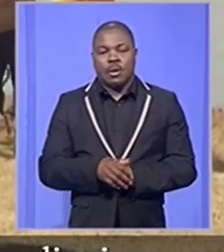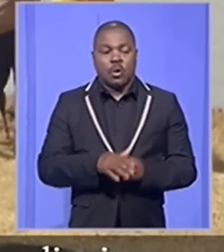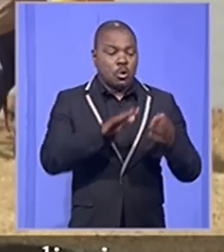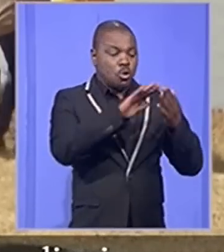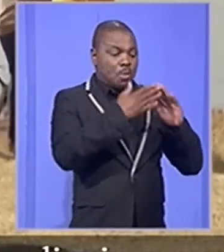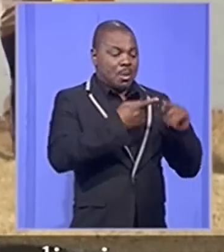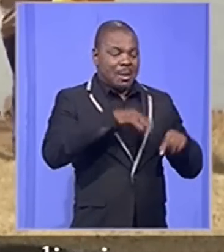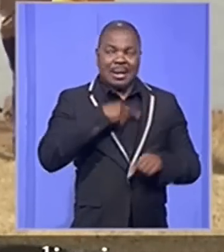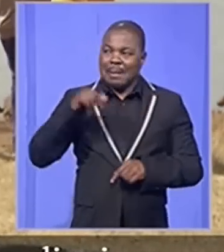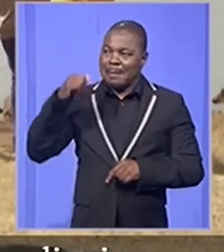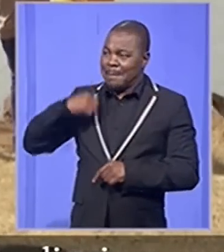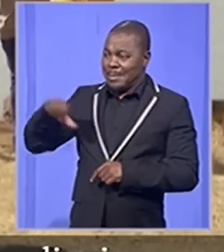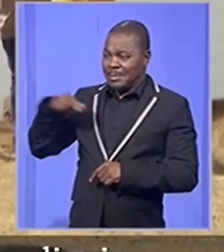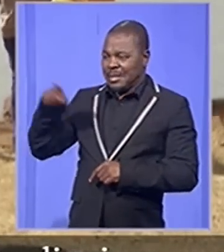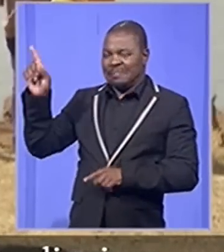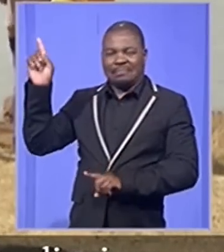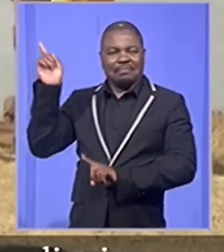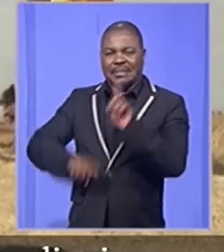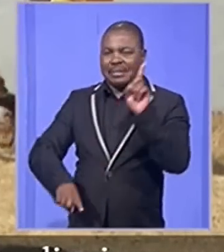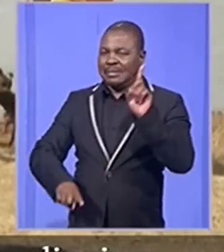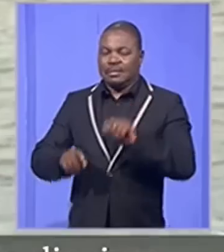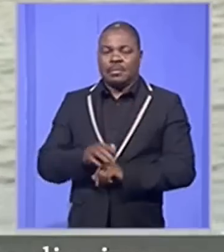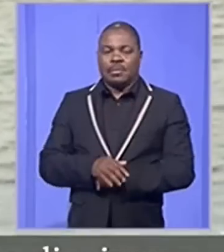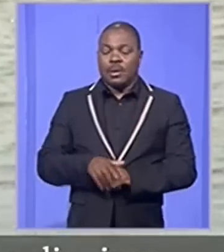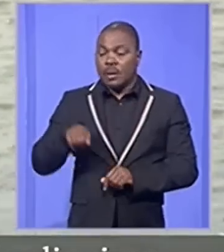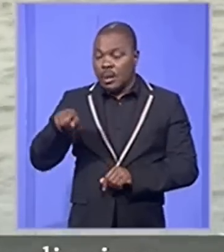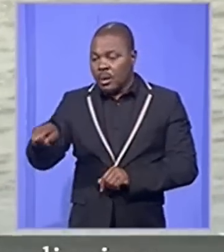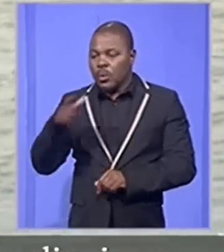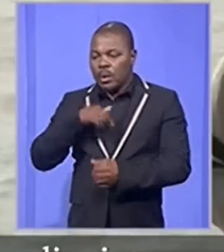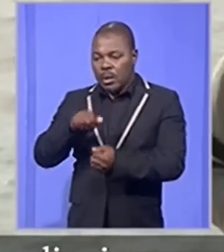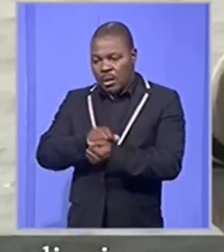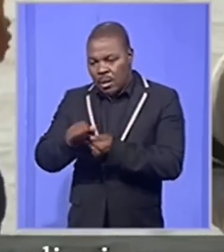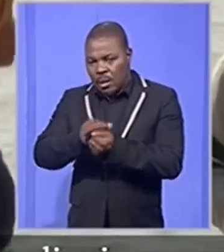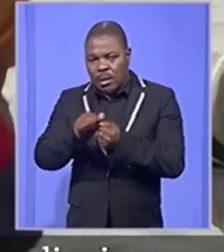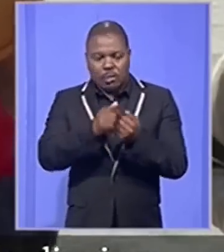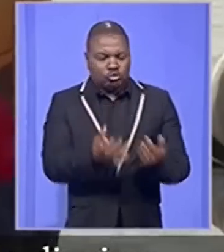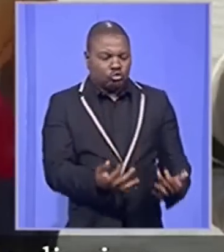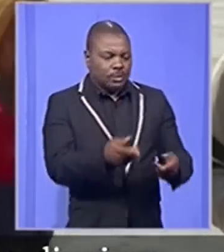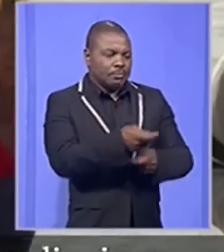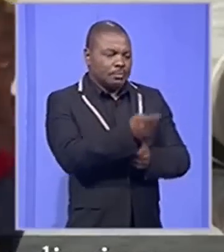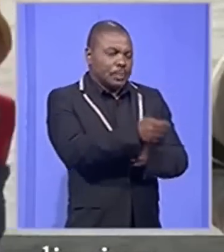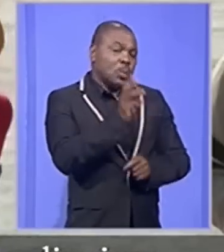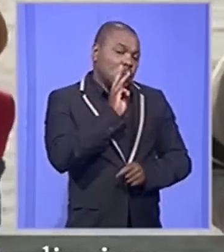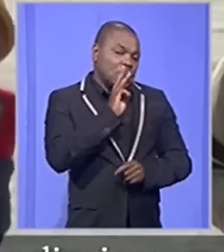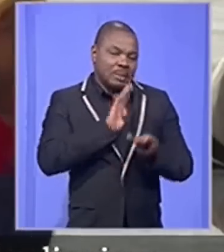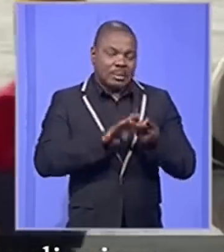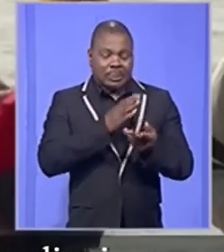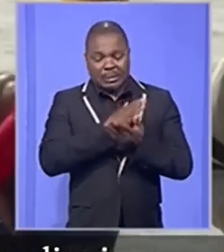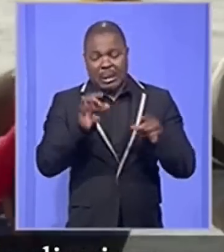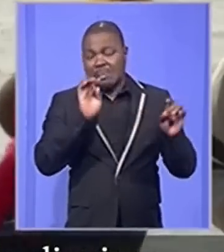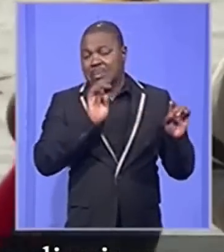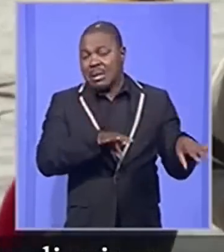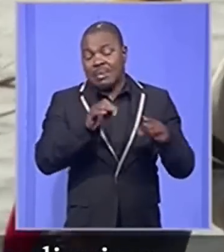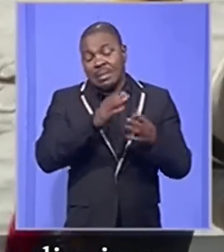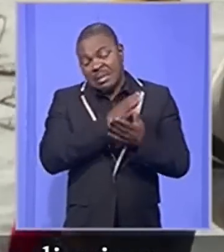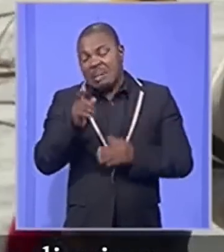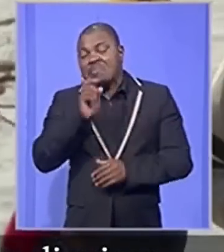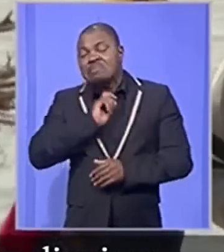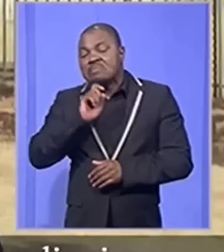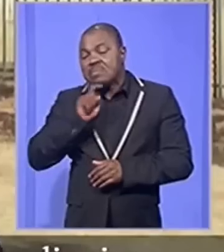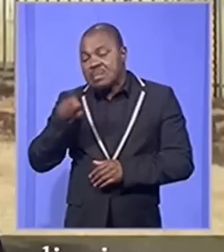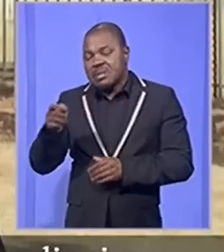palelwa. Metsi ya re tlhatswa ka one re nosetsa garden ba bangwe ba ba sokolang go sokola le go apa ba pa